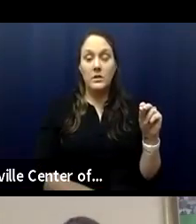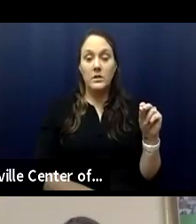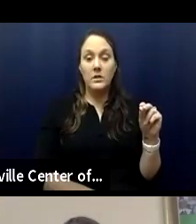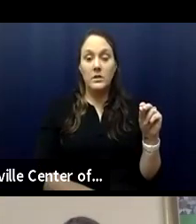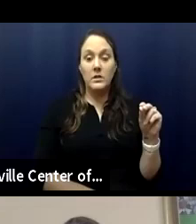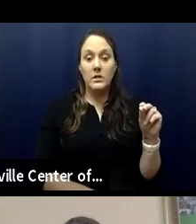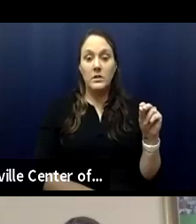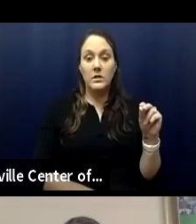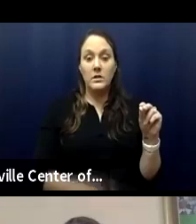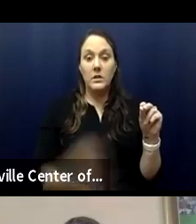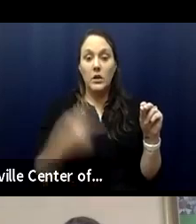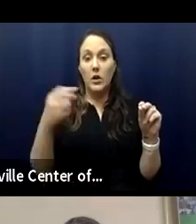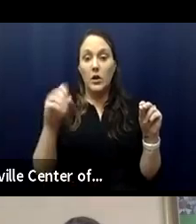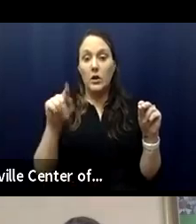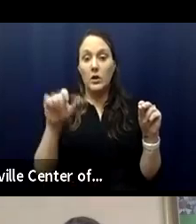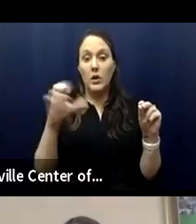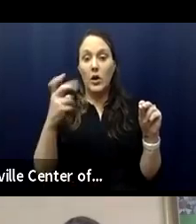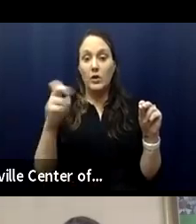Dr. Gotcher?